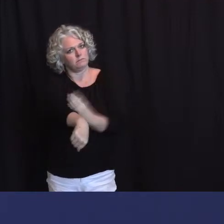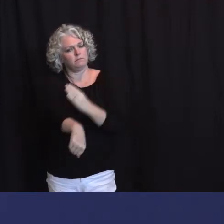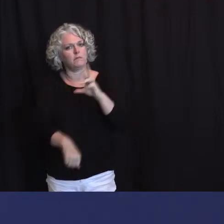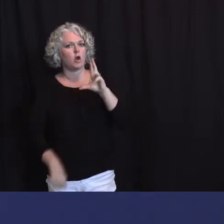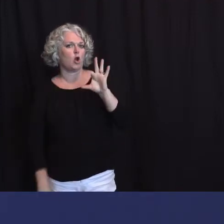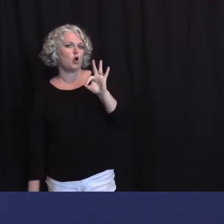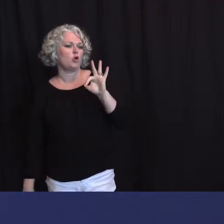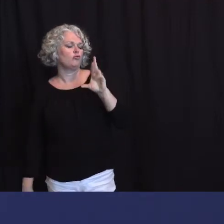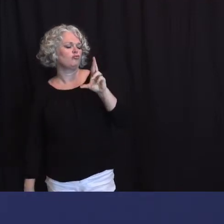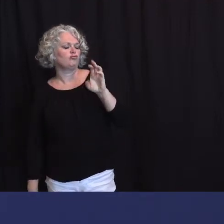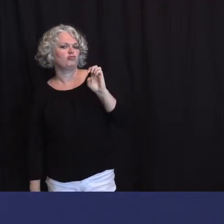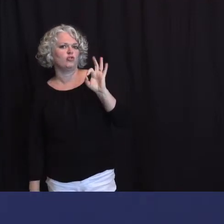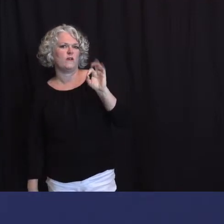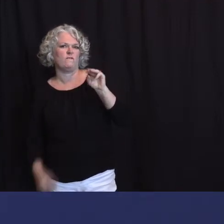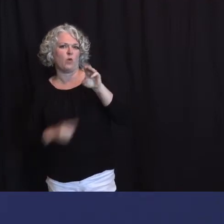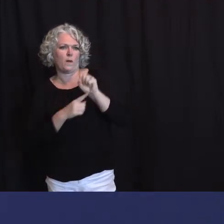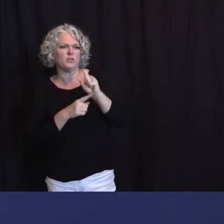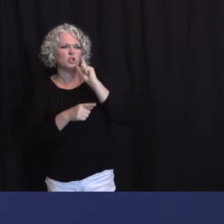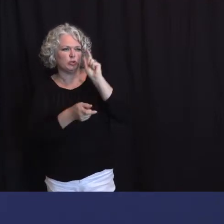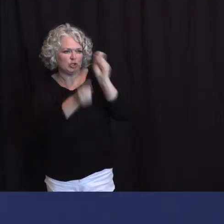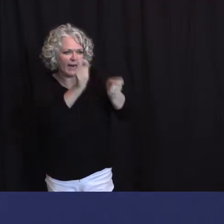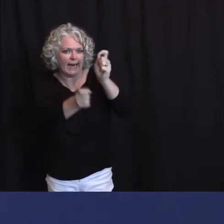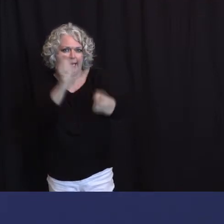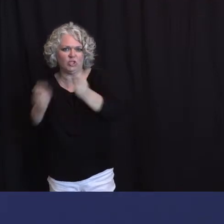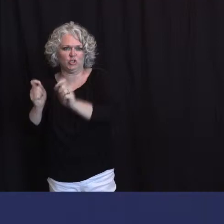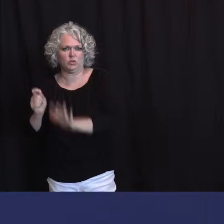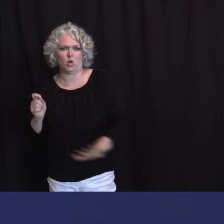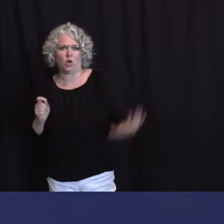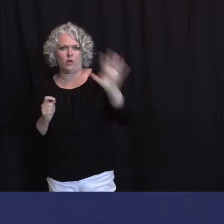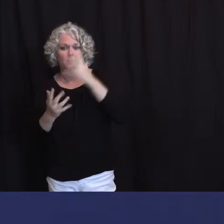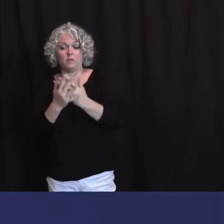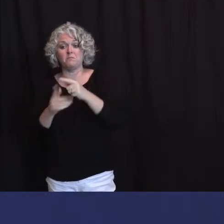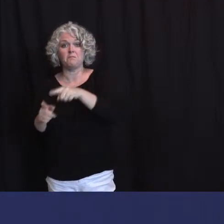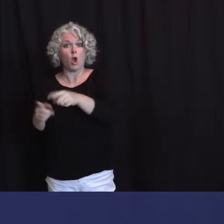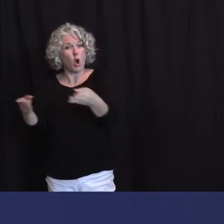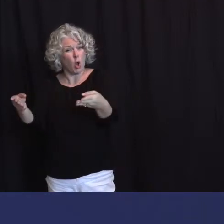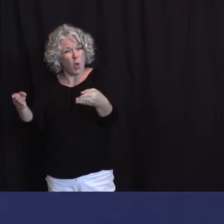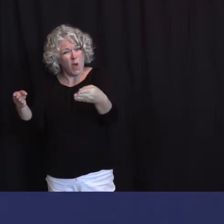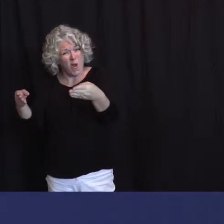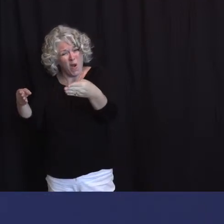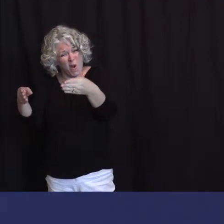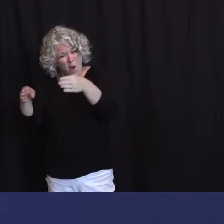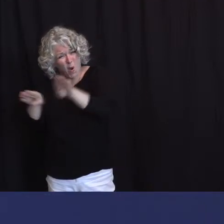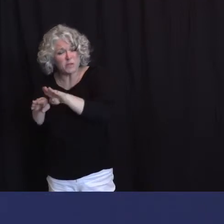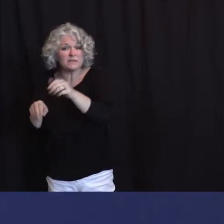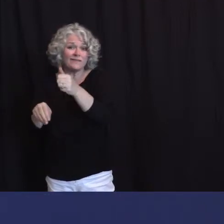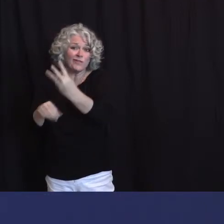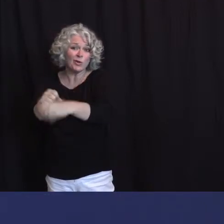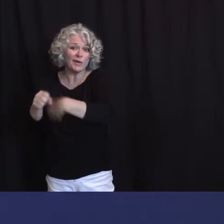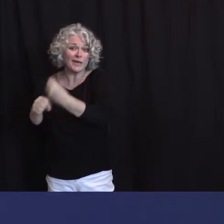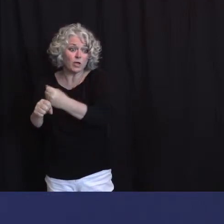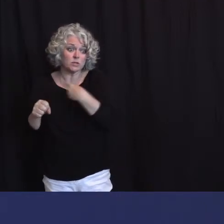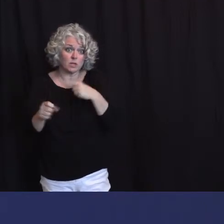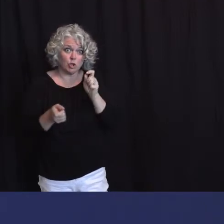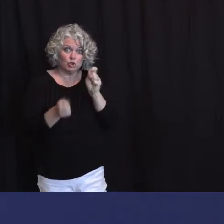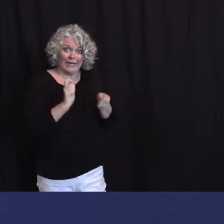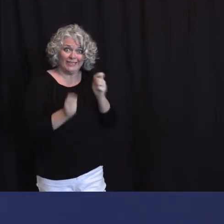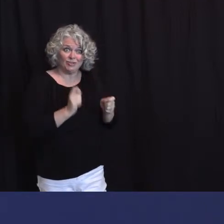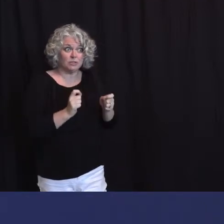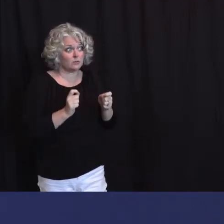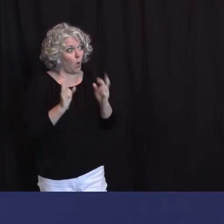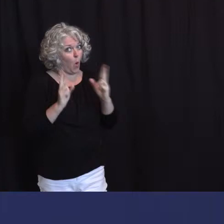immediately. And again, the closure will take some time. The reforms we'll get to as fast as we can.